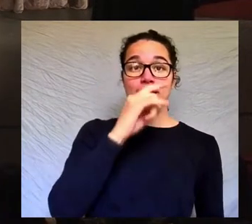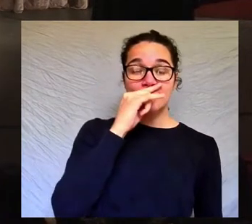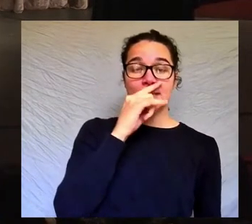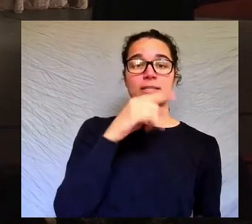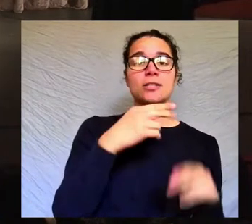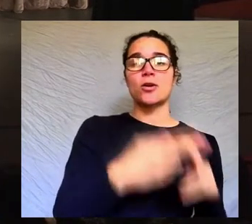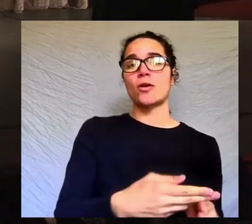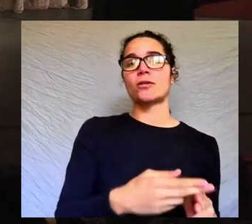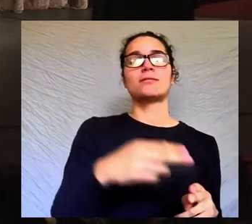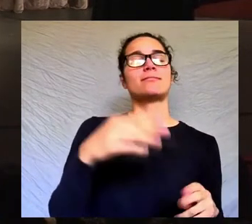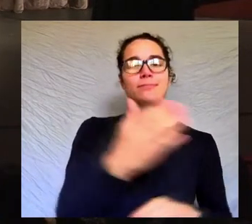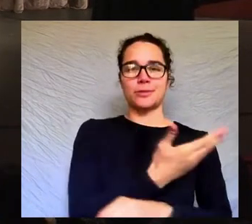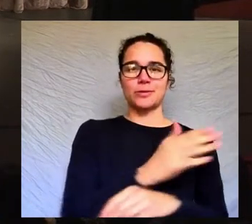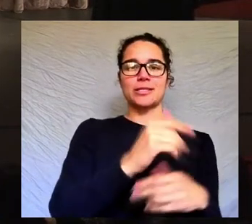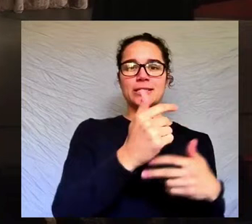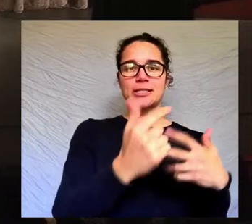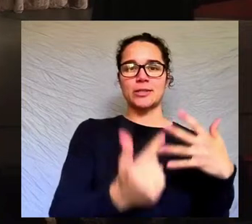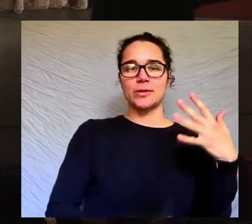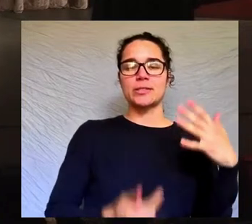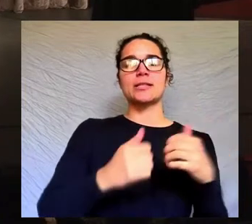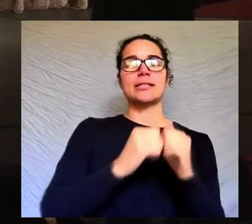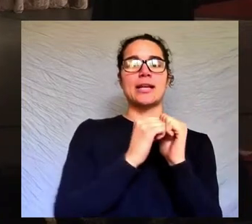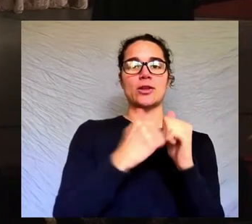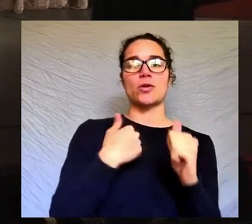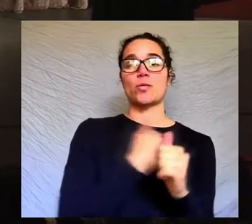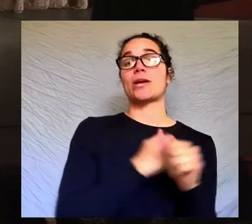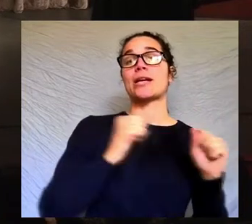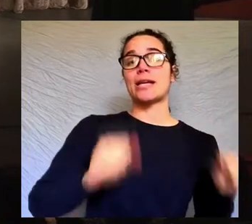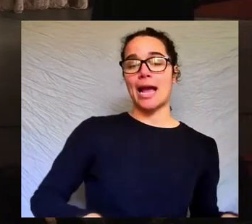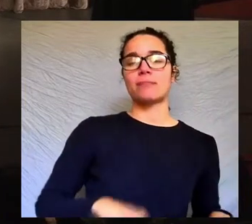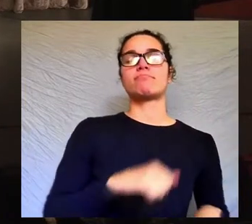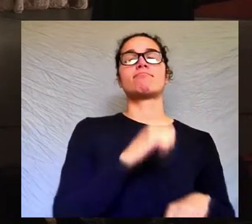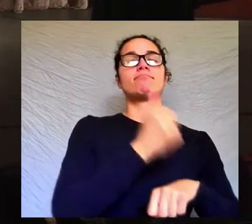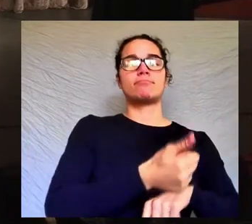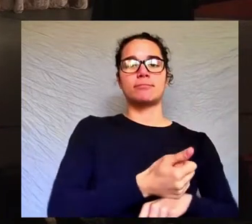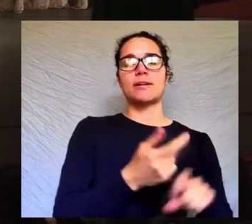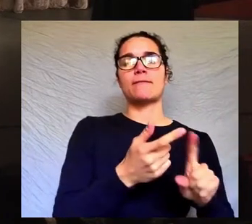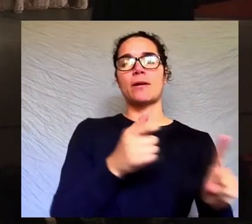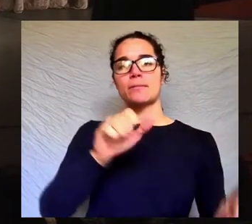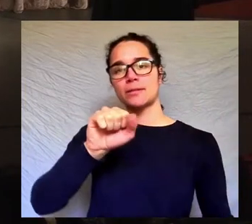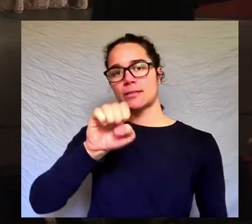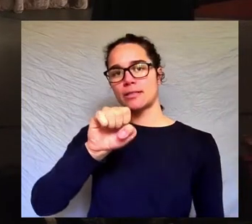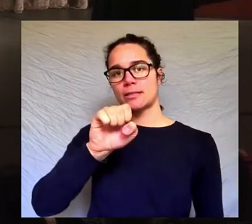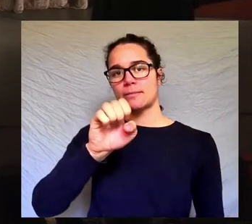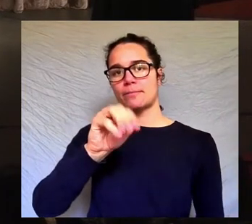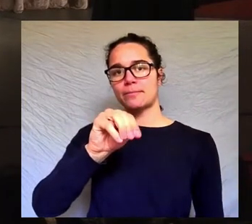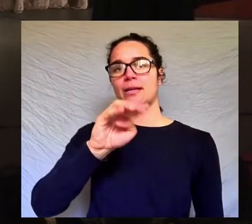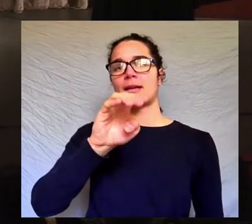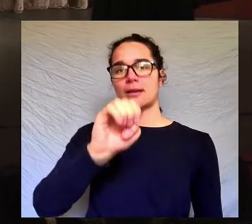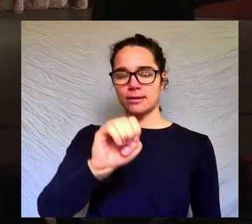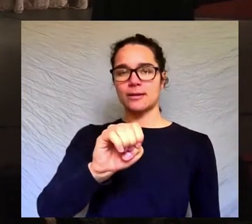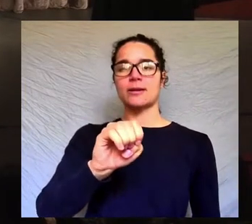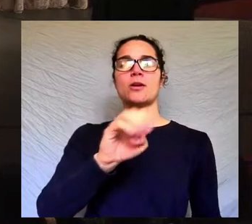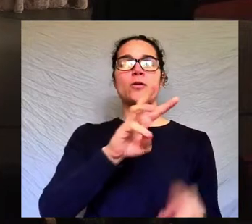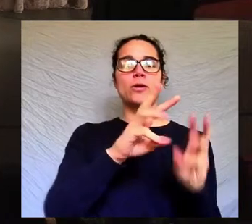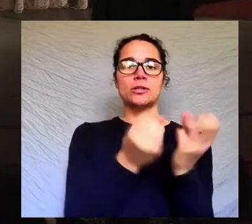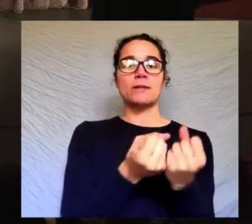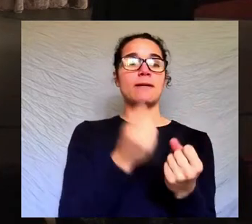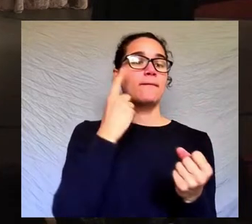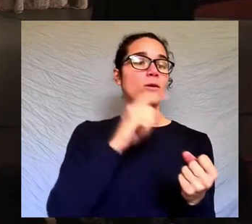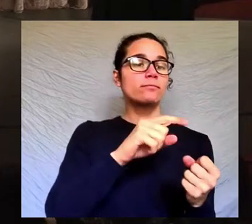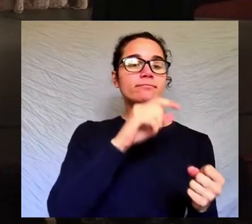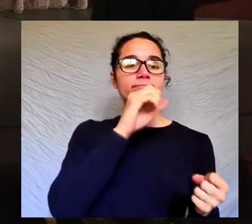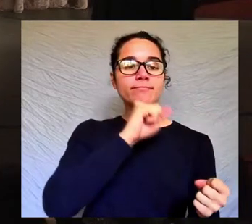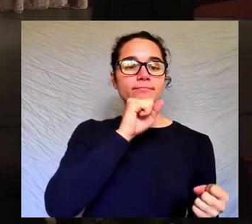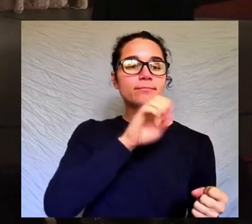music series from the creators at Sesame Workshop for children ages 4 to 8, though I guarantee it will be fun for all